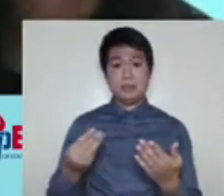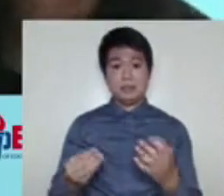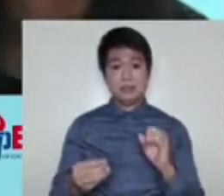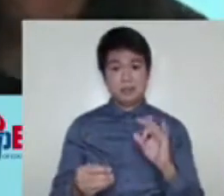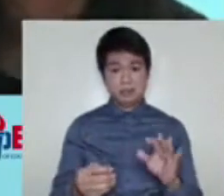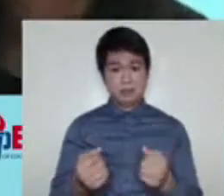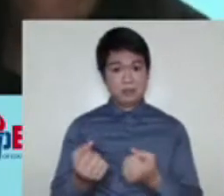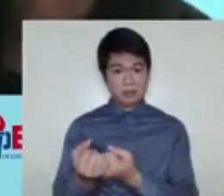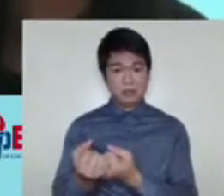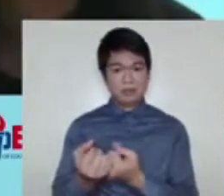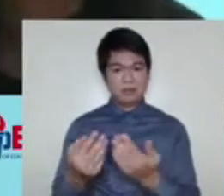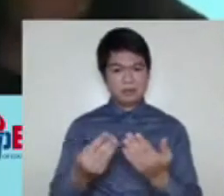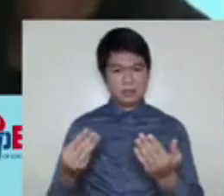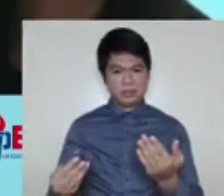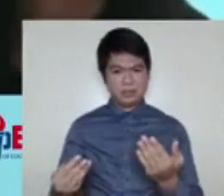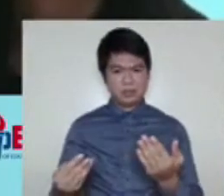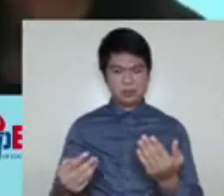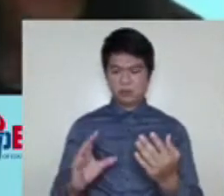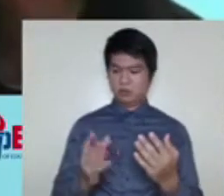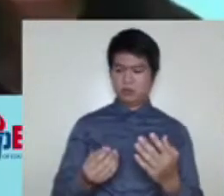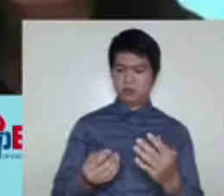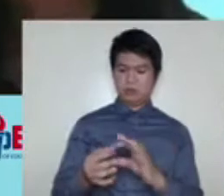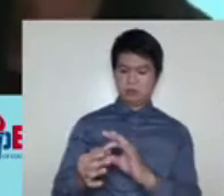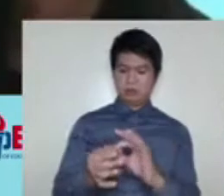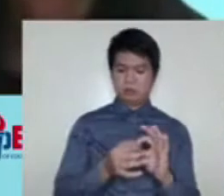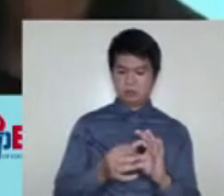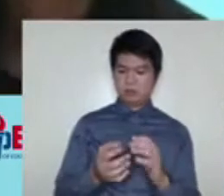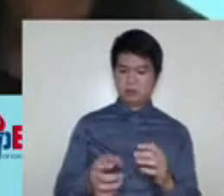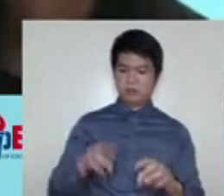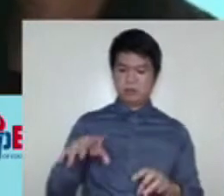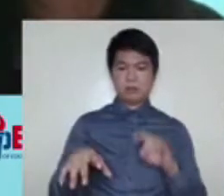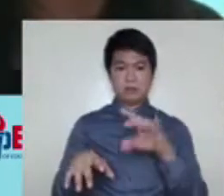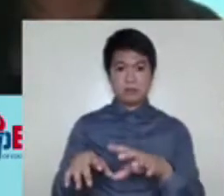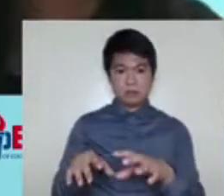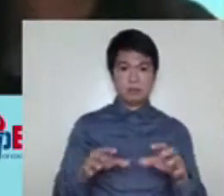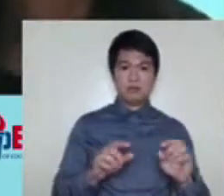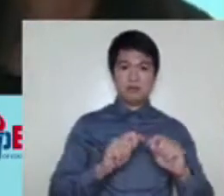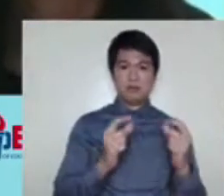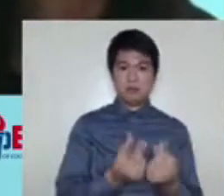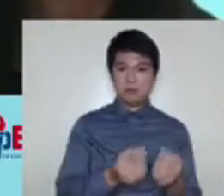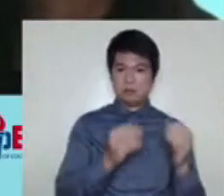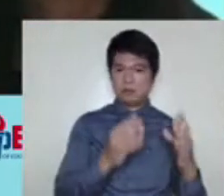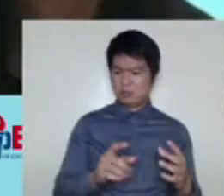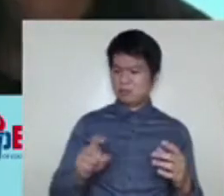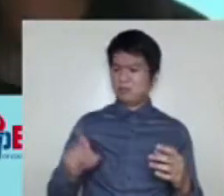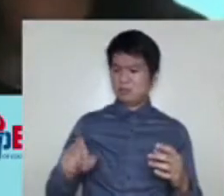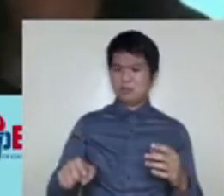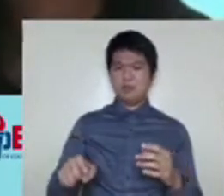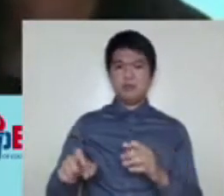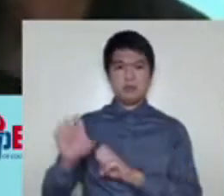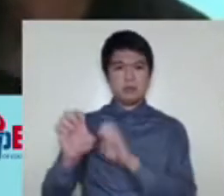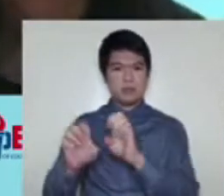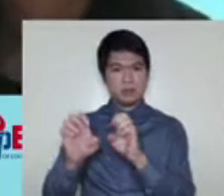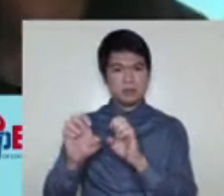a product of a collaborative effort among teachers, then the ratee should specify through an